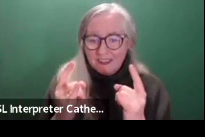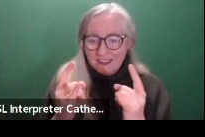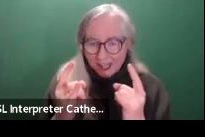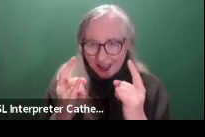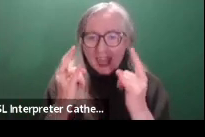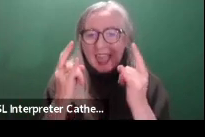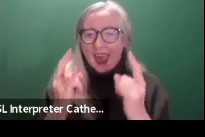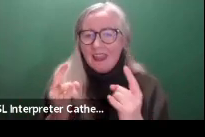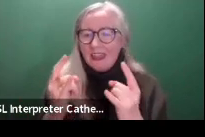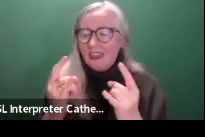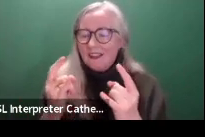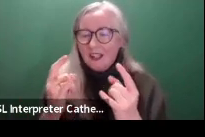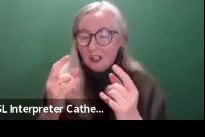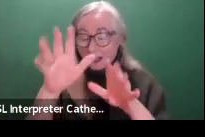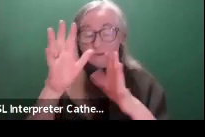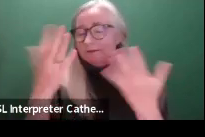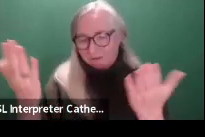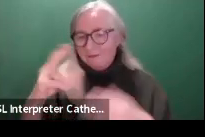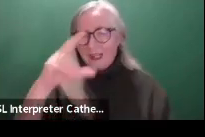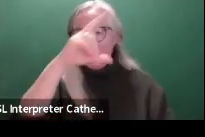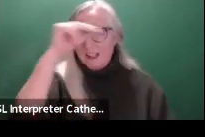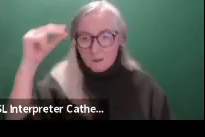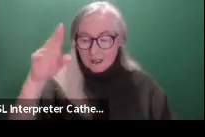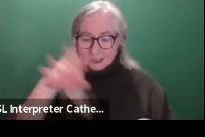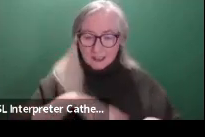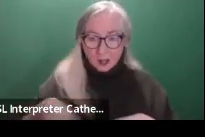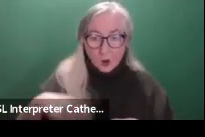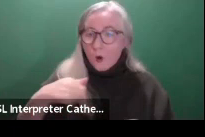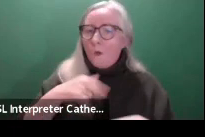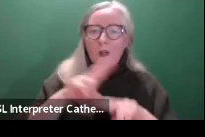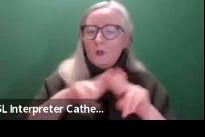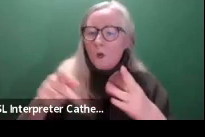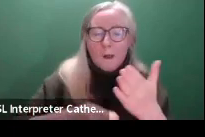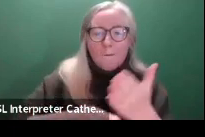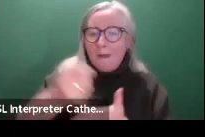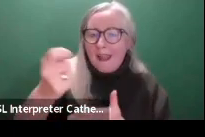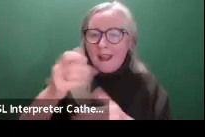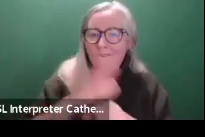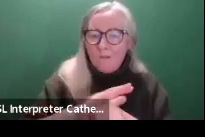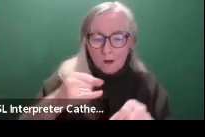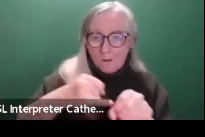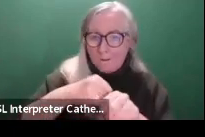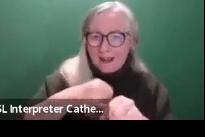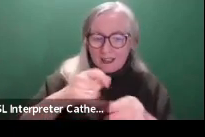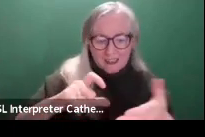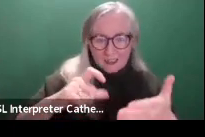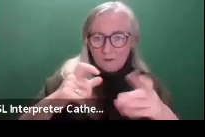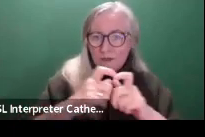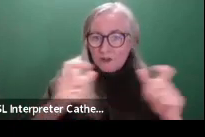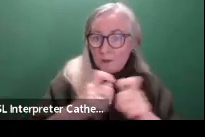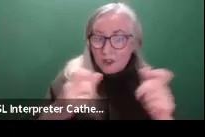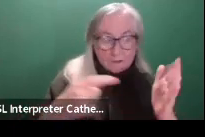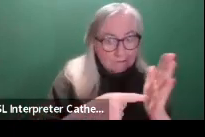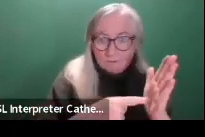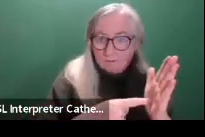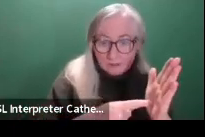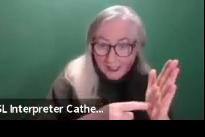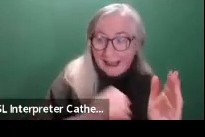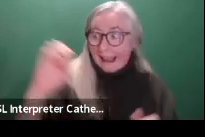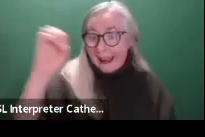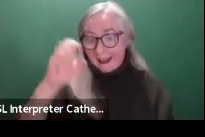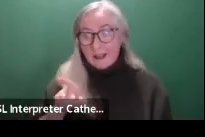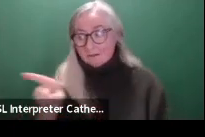matter. So in Scotland, for example, we don't pay for prescription charges. We don't pay prescription charges, I should say. In England, they